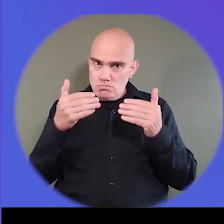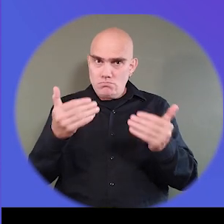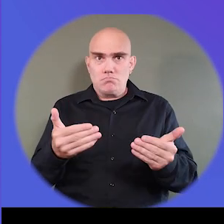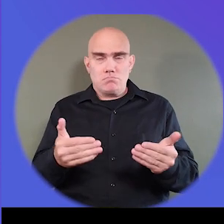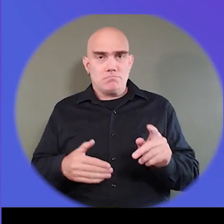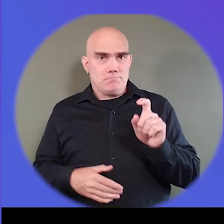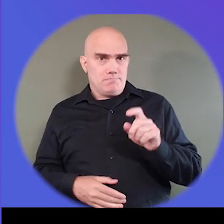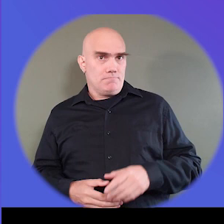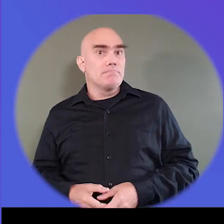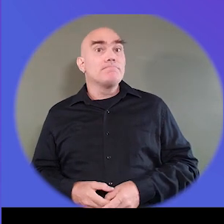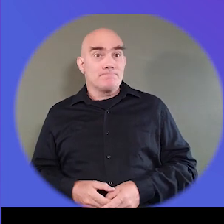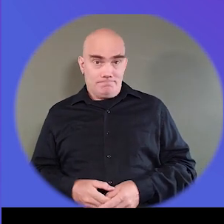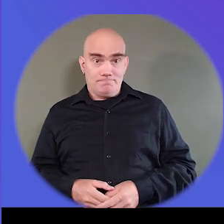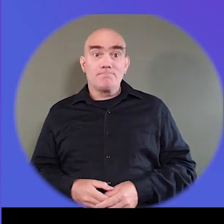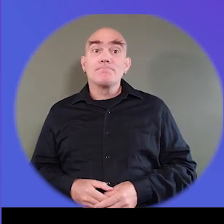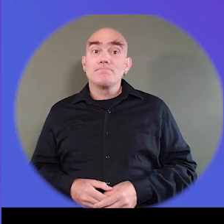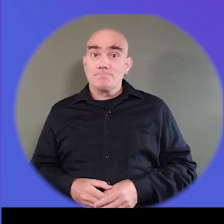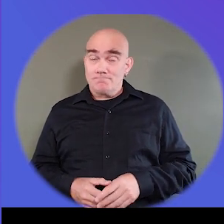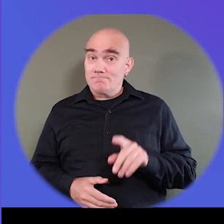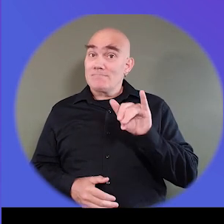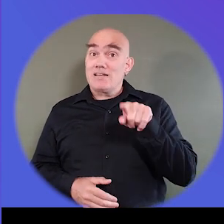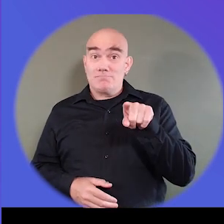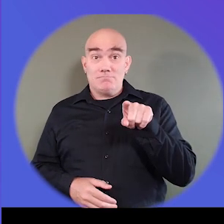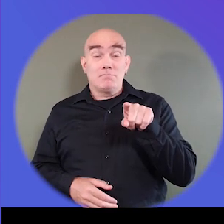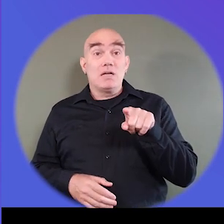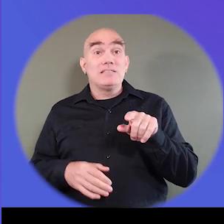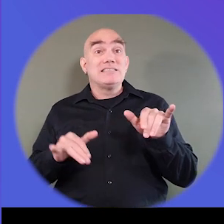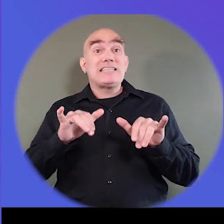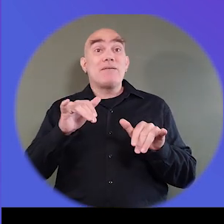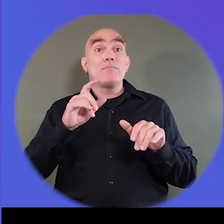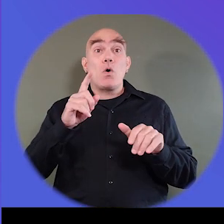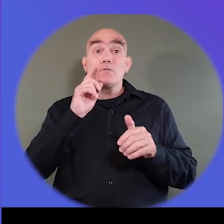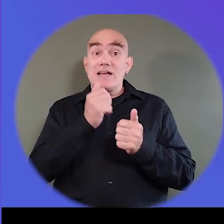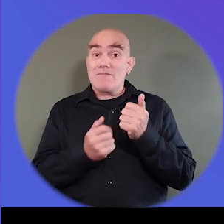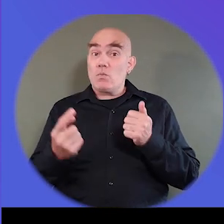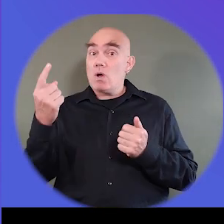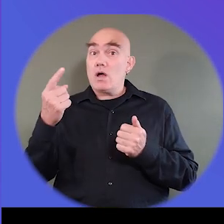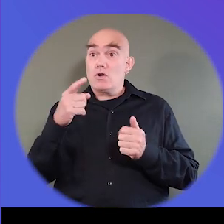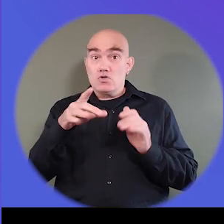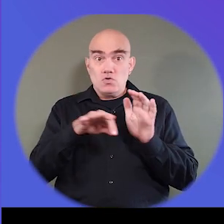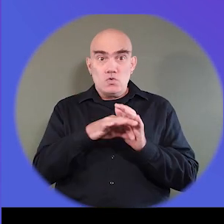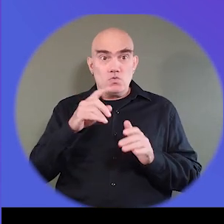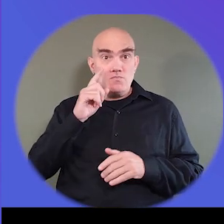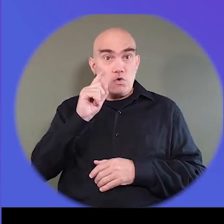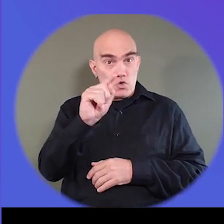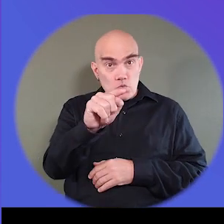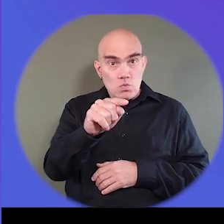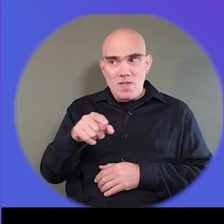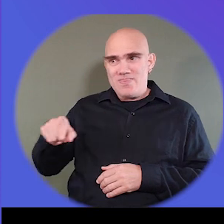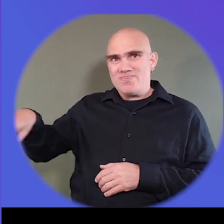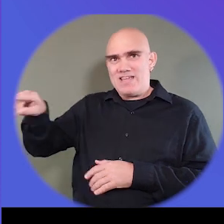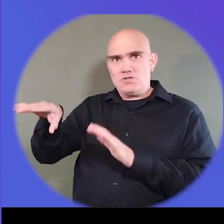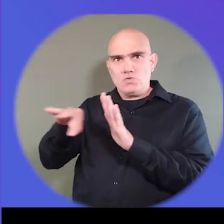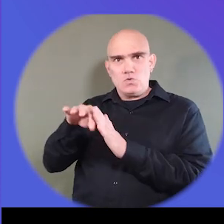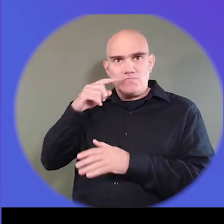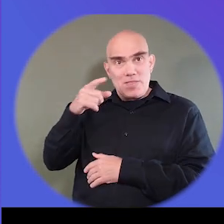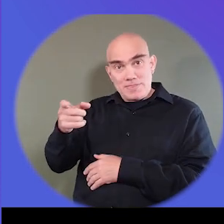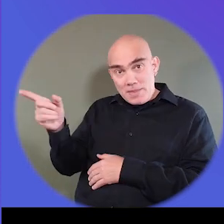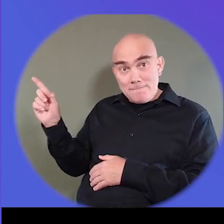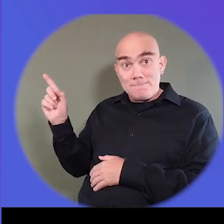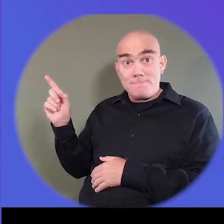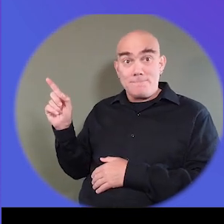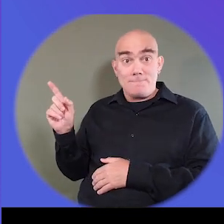it. Same goes for everyone you choose for you. They choose for